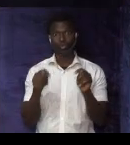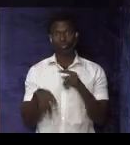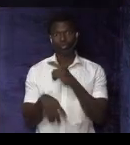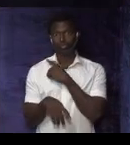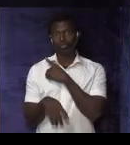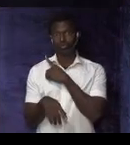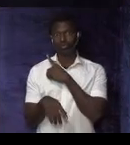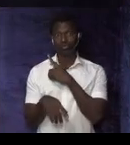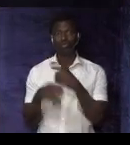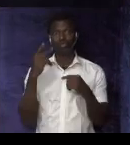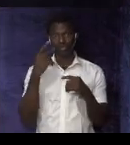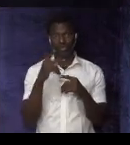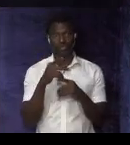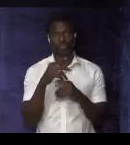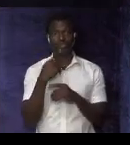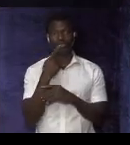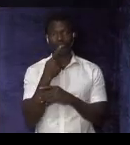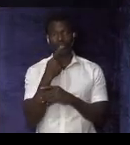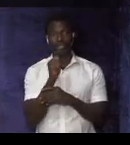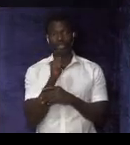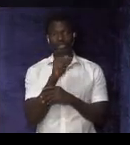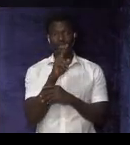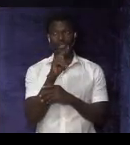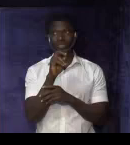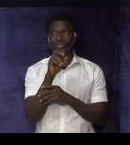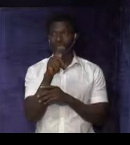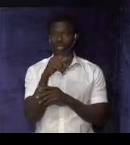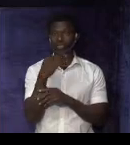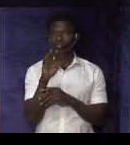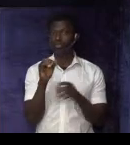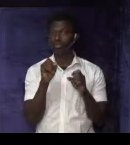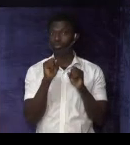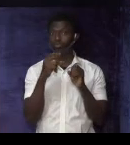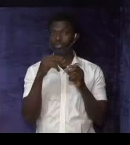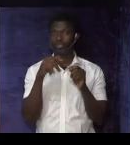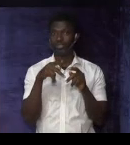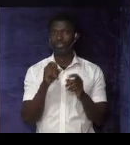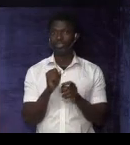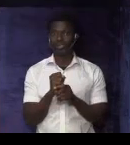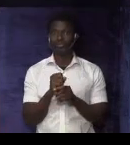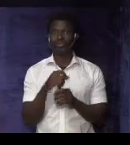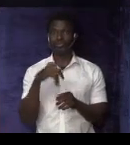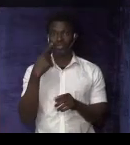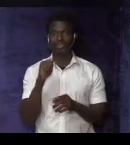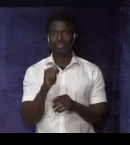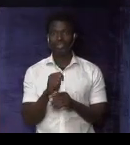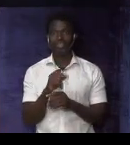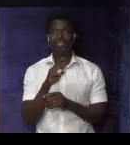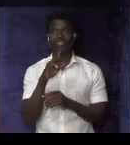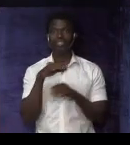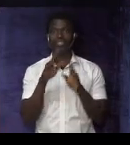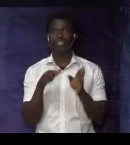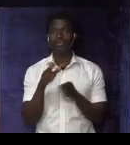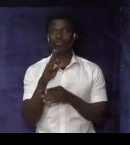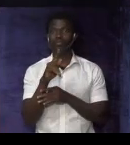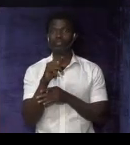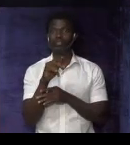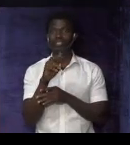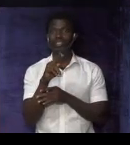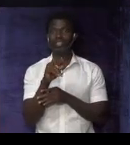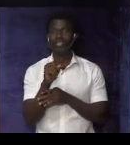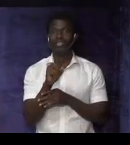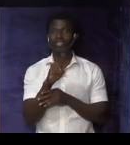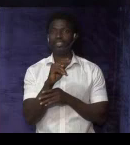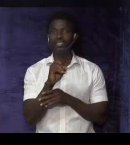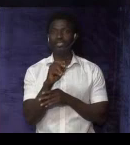is called the net of shapes. But before we look at what net is it the table tennis net, or